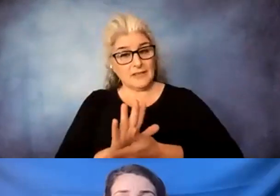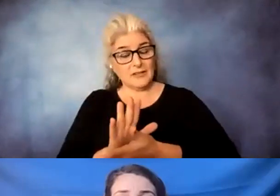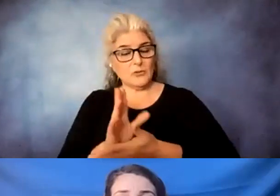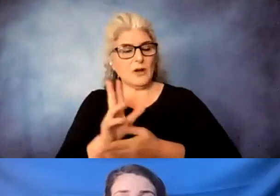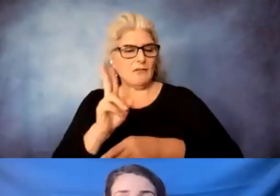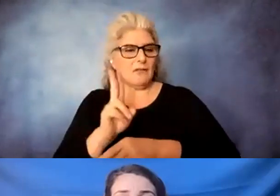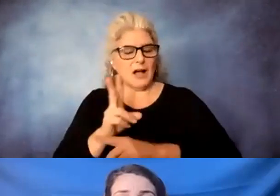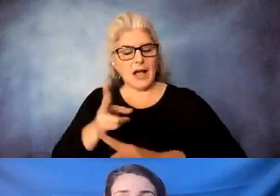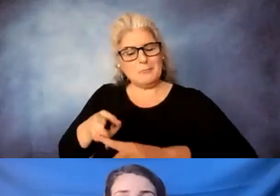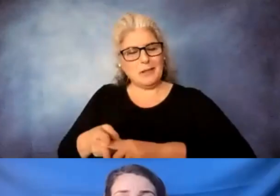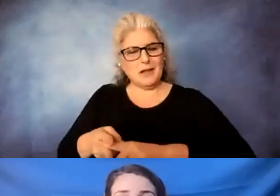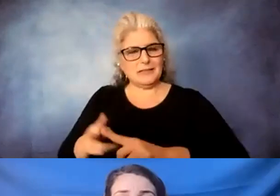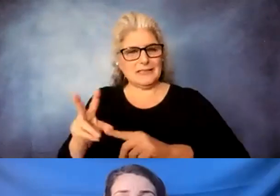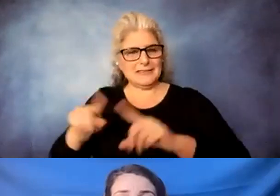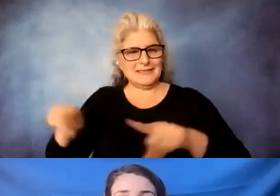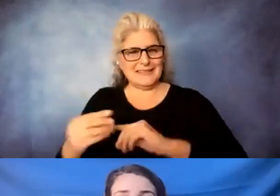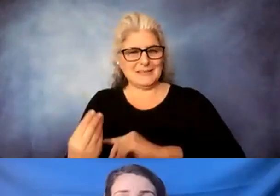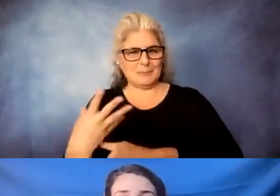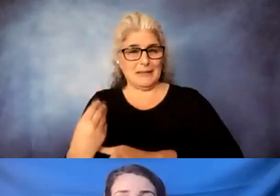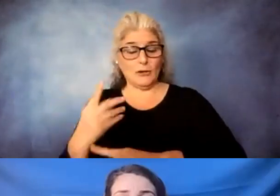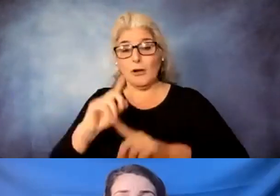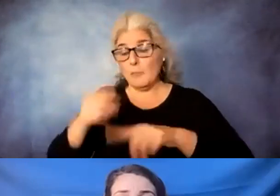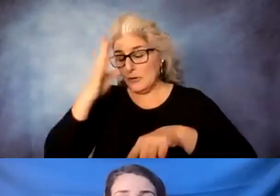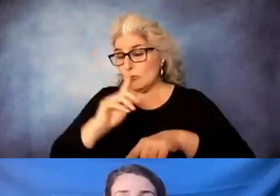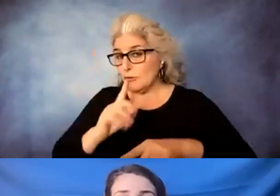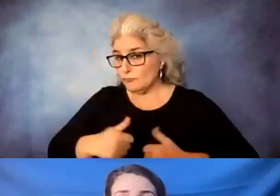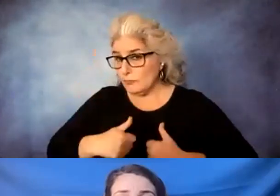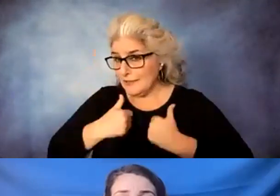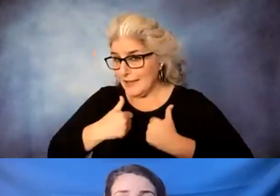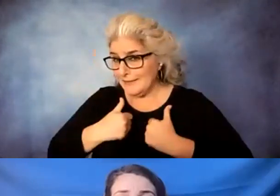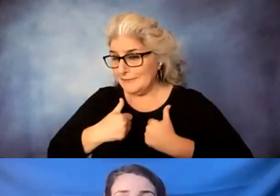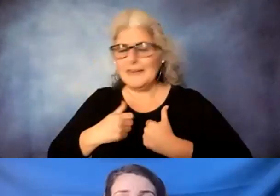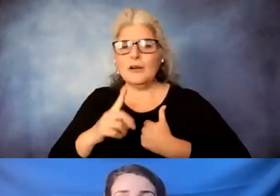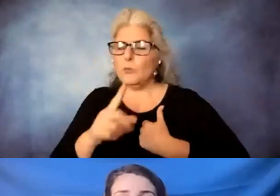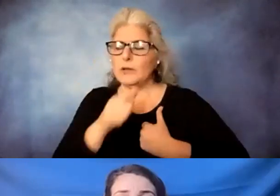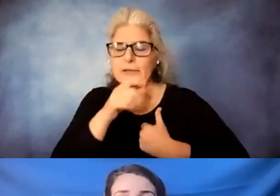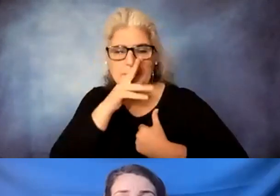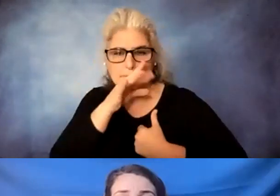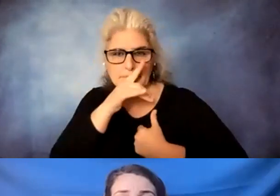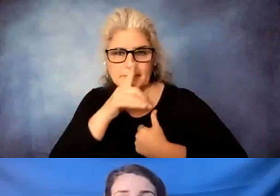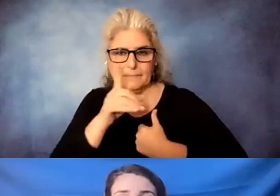BMD does not read your choices out loud unless a headphone is plugged in.